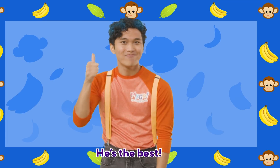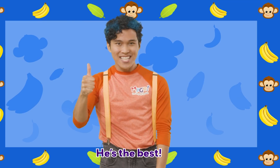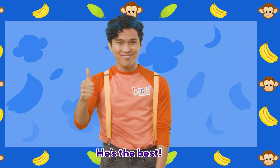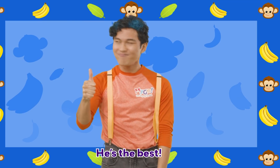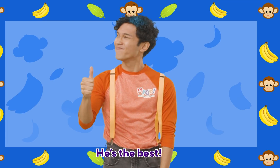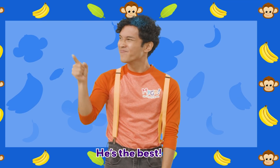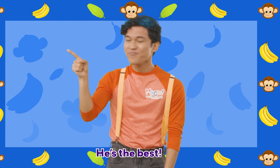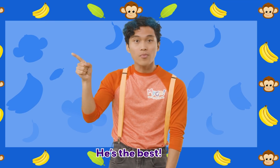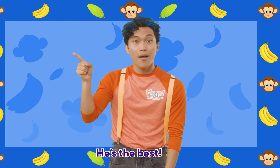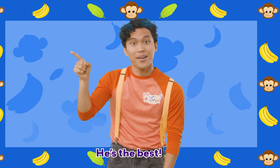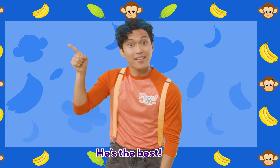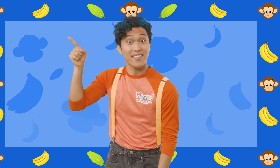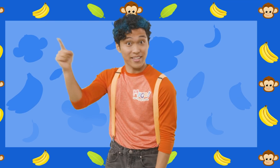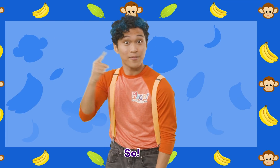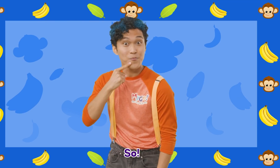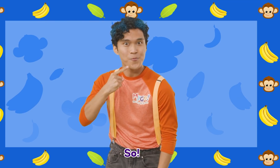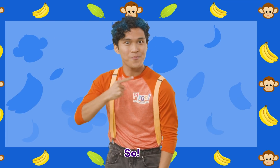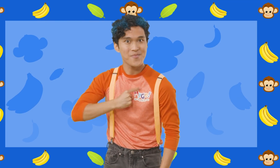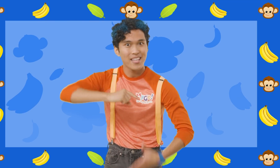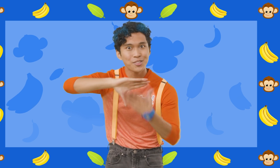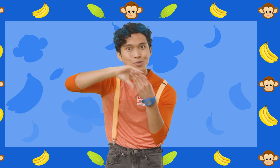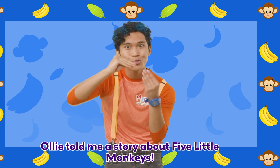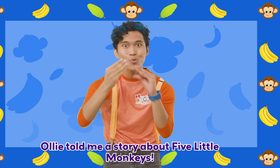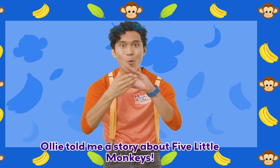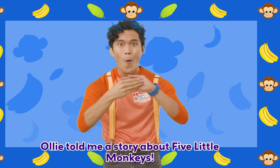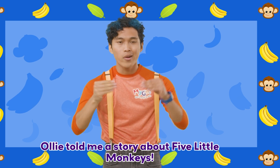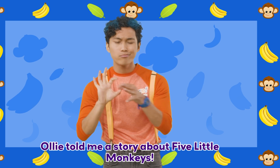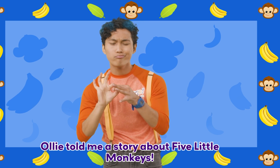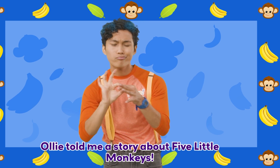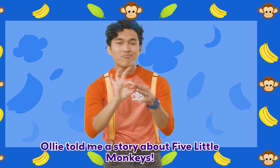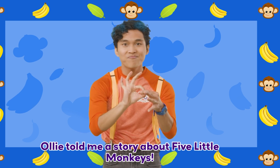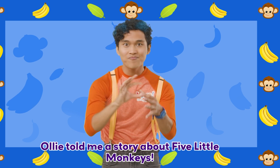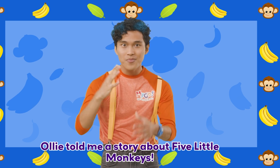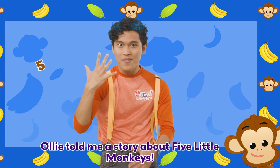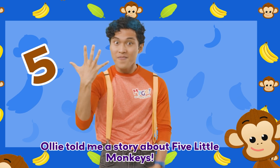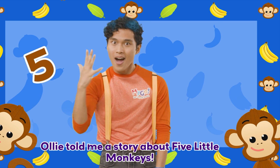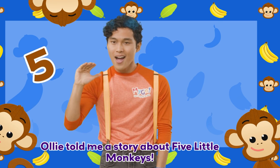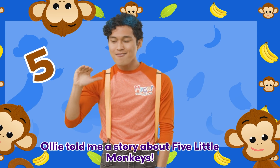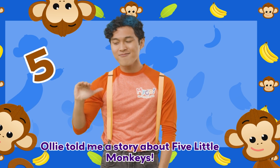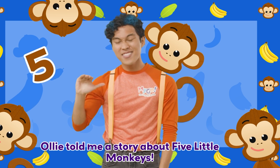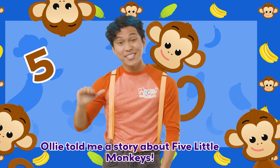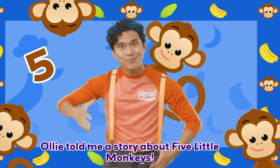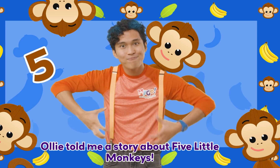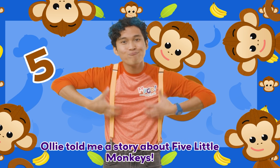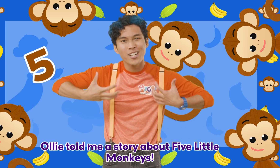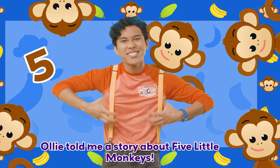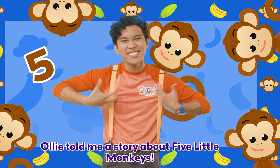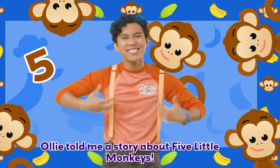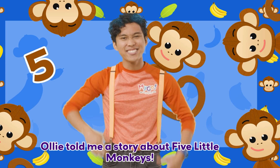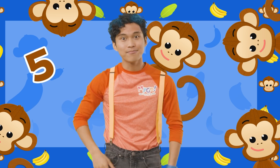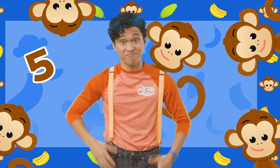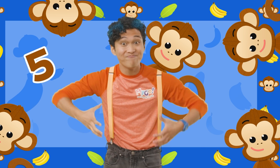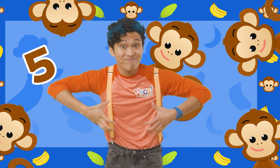He's the best. So, Ollie told me a story about five little